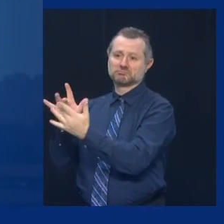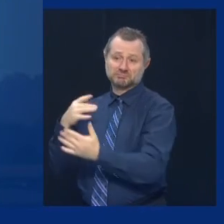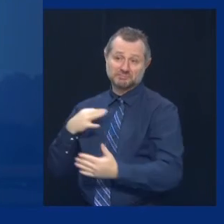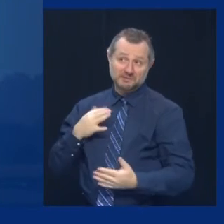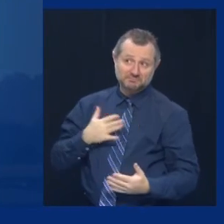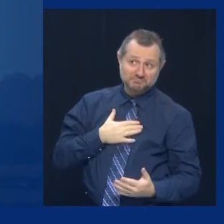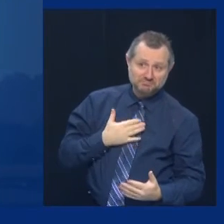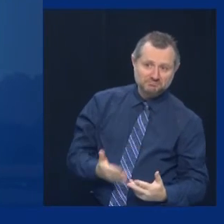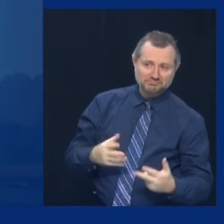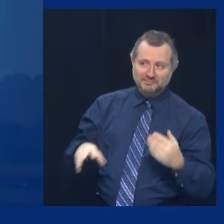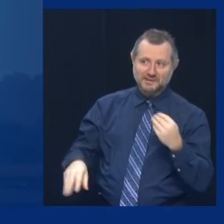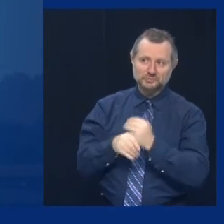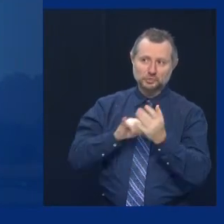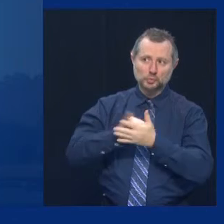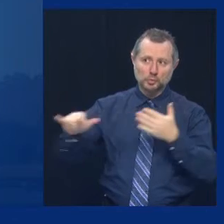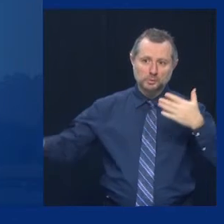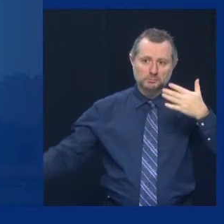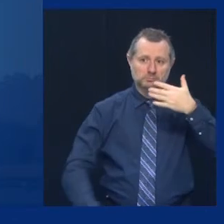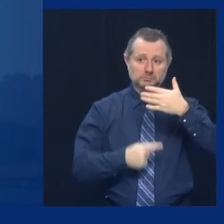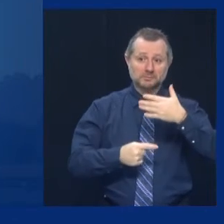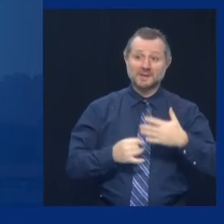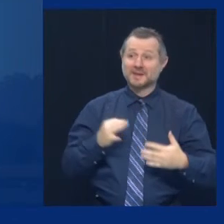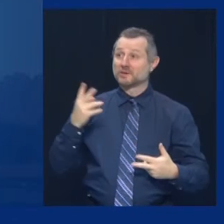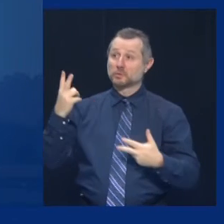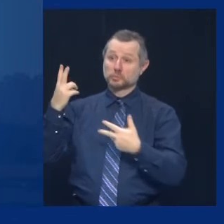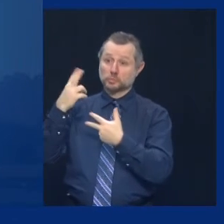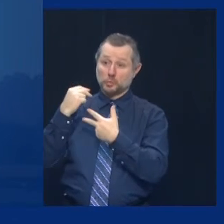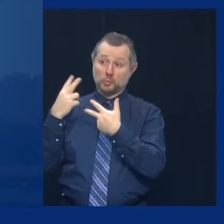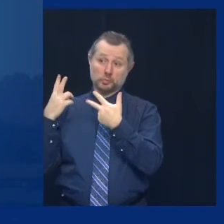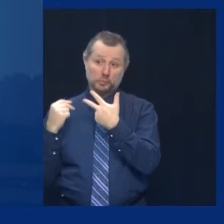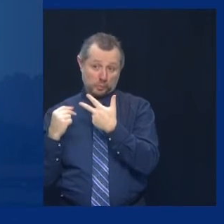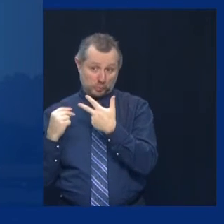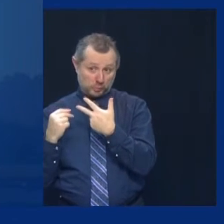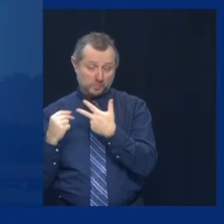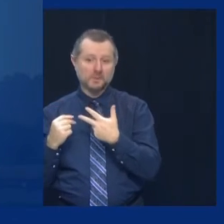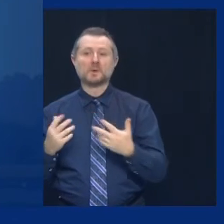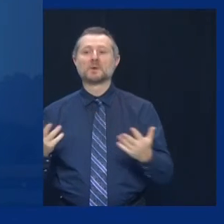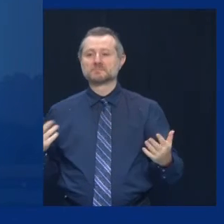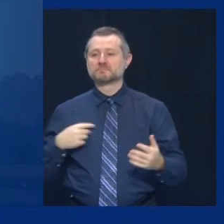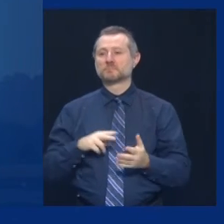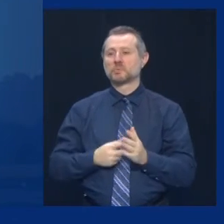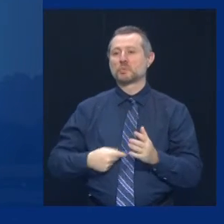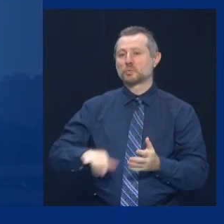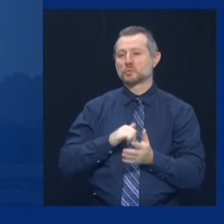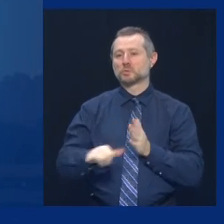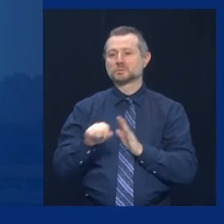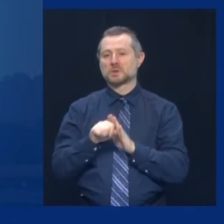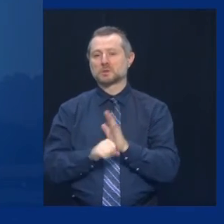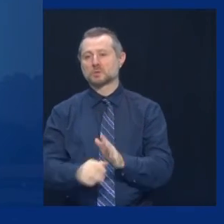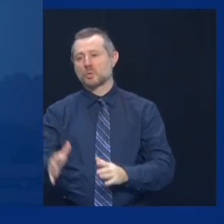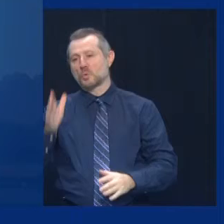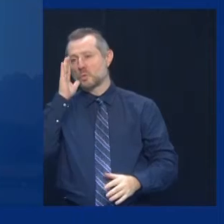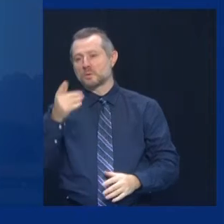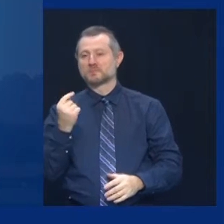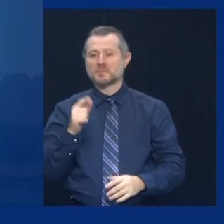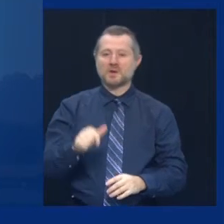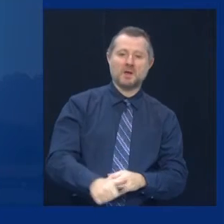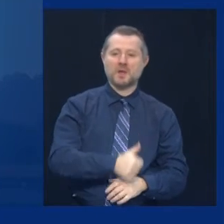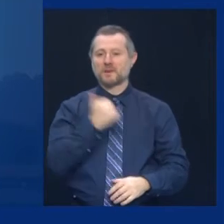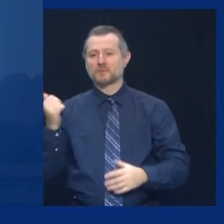agree. If they do not agree voluntarily, then New York State will pursue other